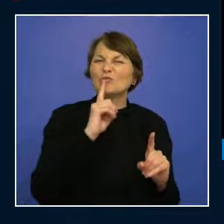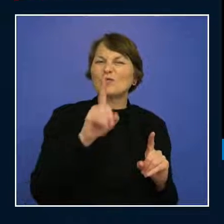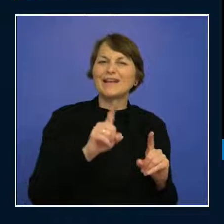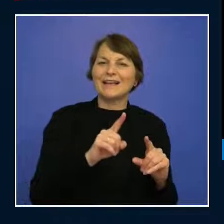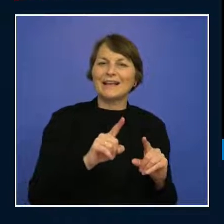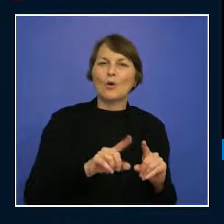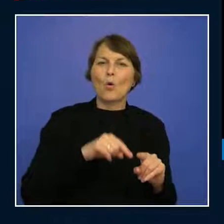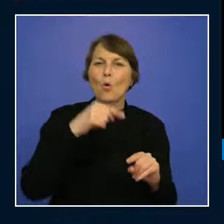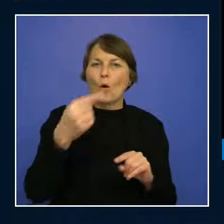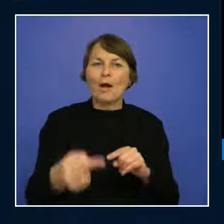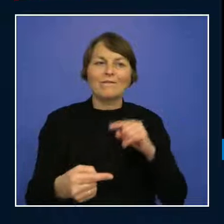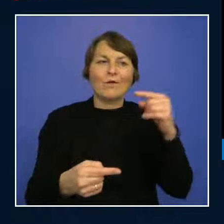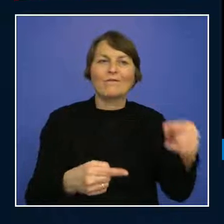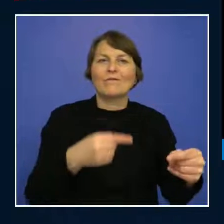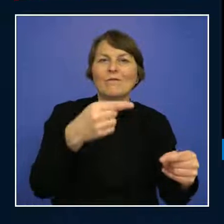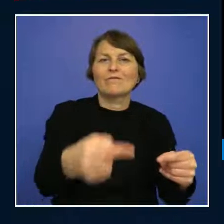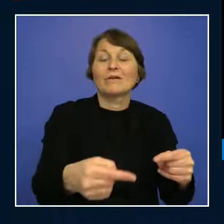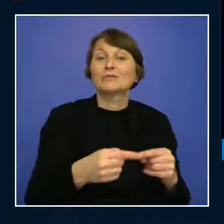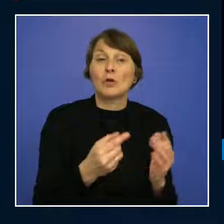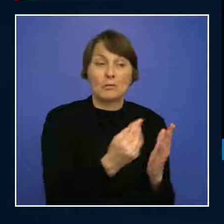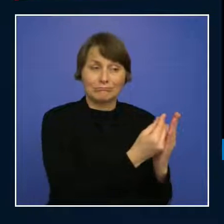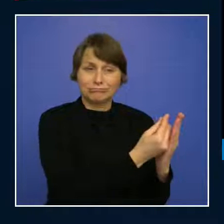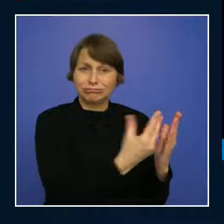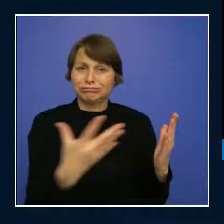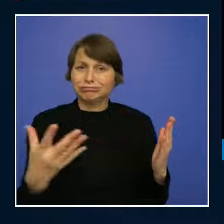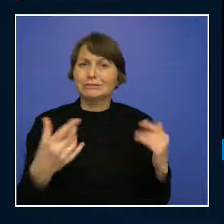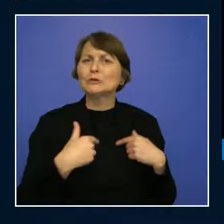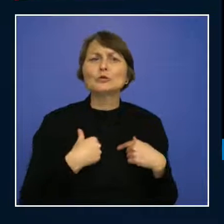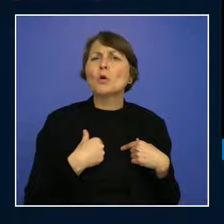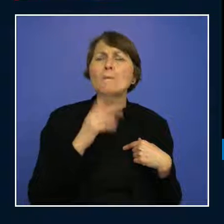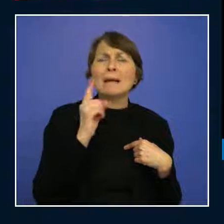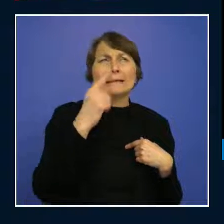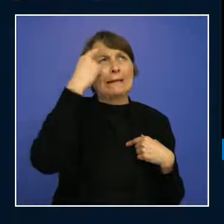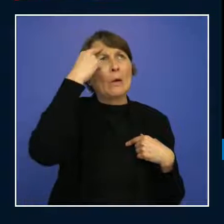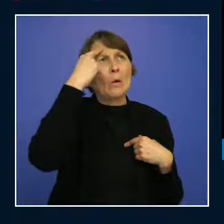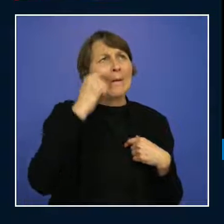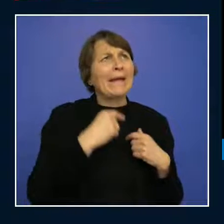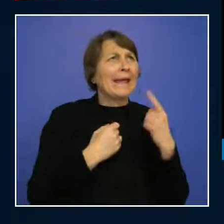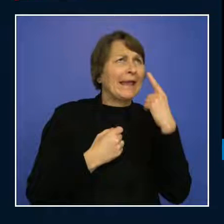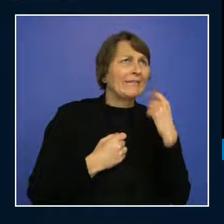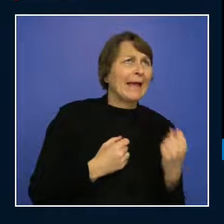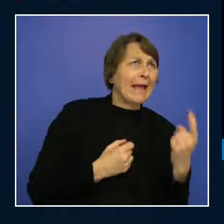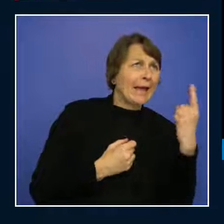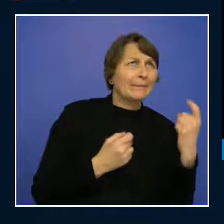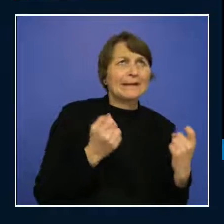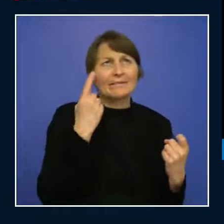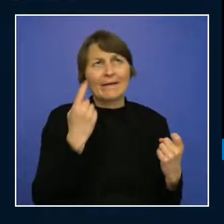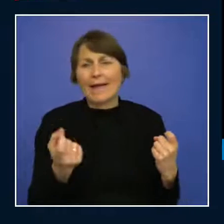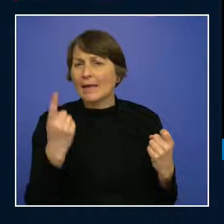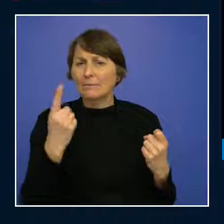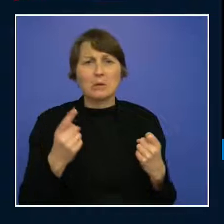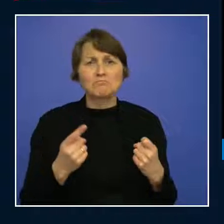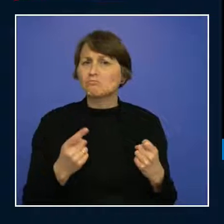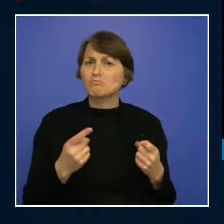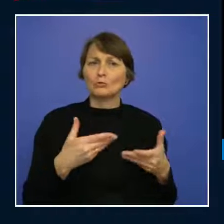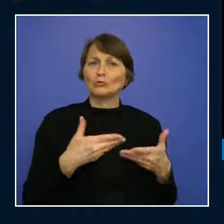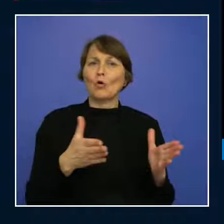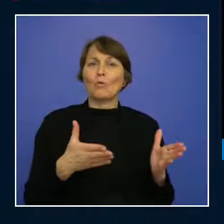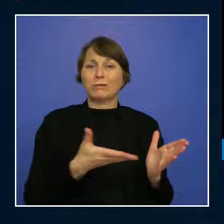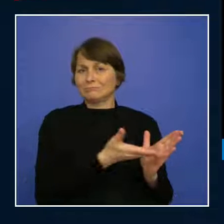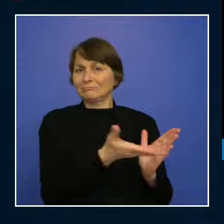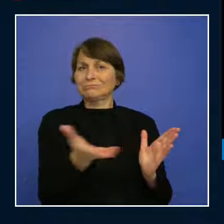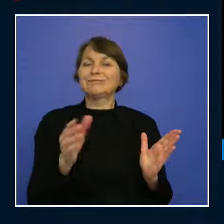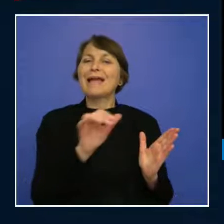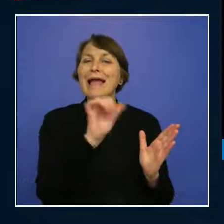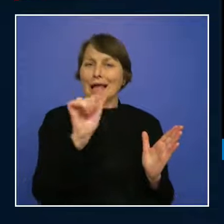in there. You don't have to do that scenario-based routing. You can just set up Frontdoor and kind of let Azure do some of this for